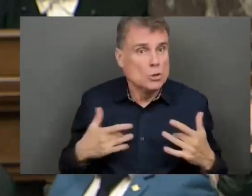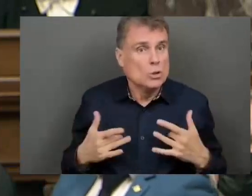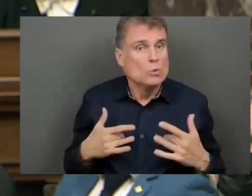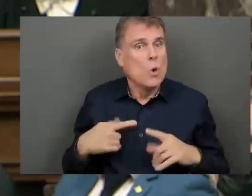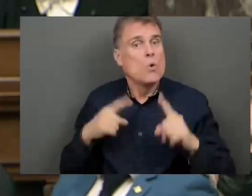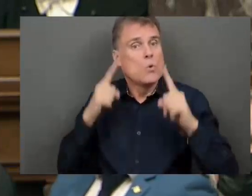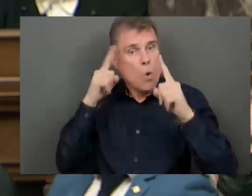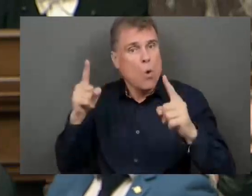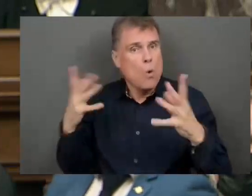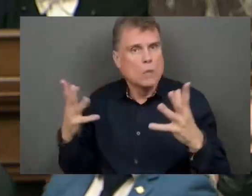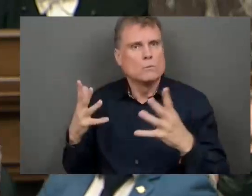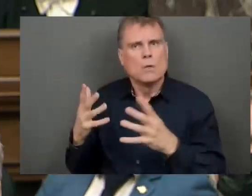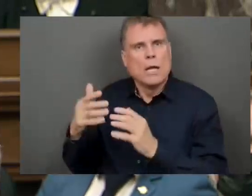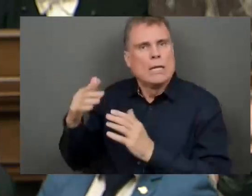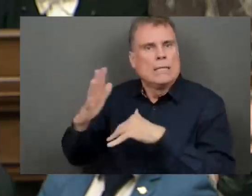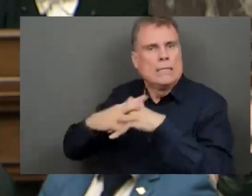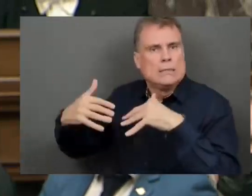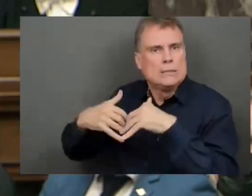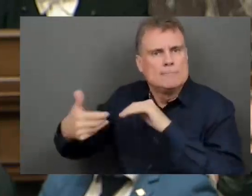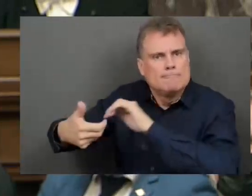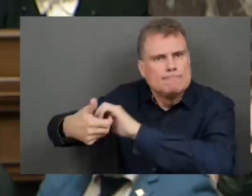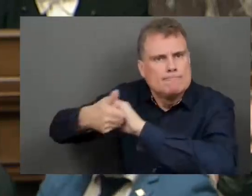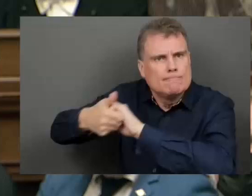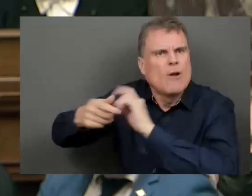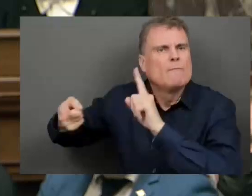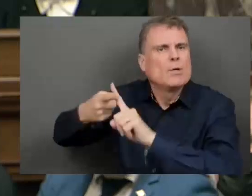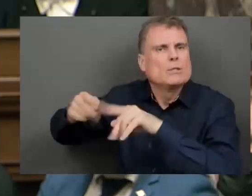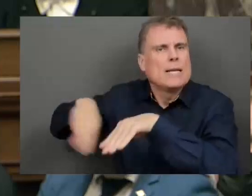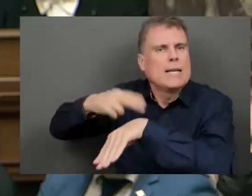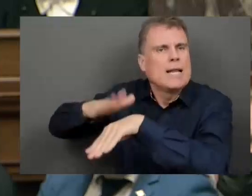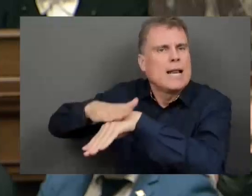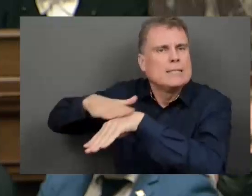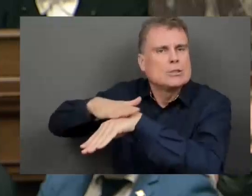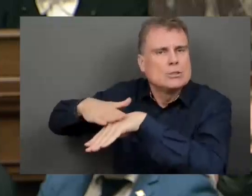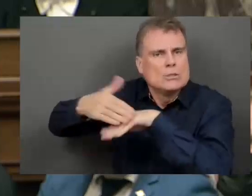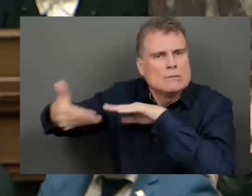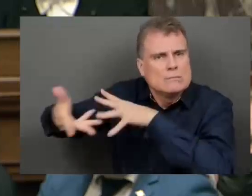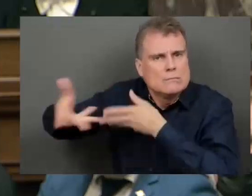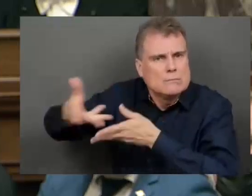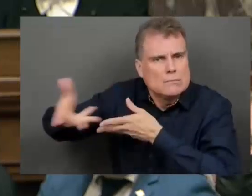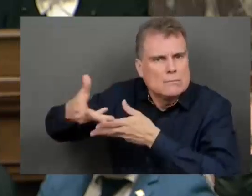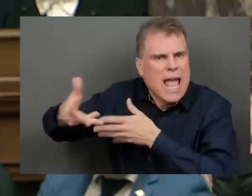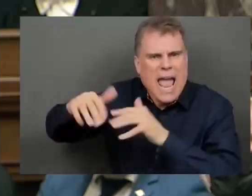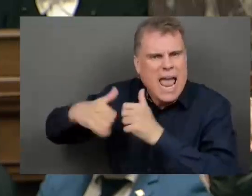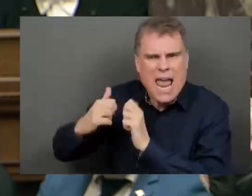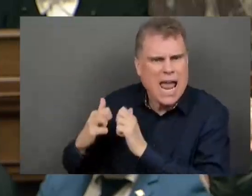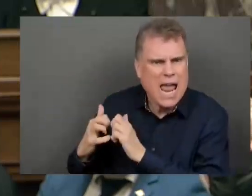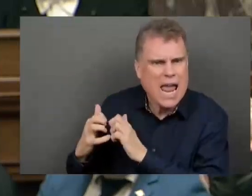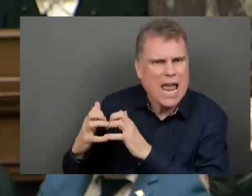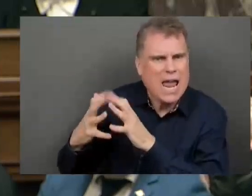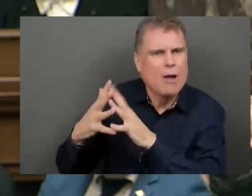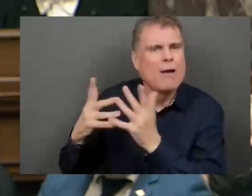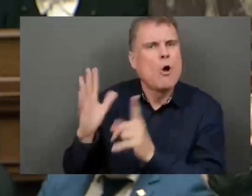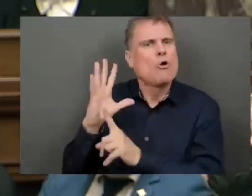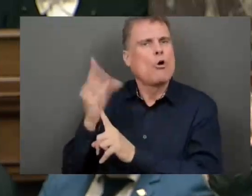can build systems that are culturally informed and helping people change their lives for the